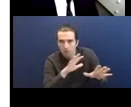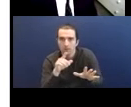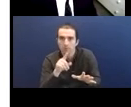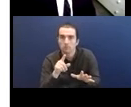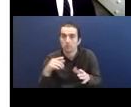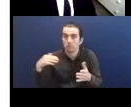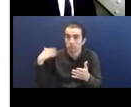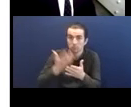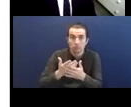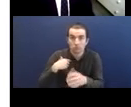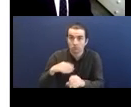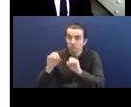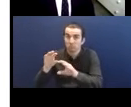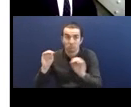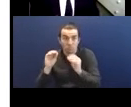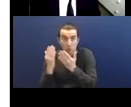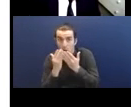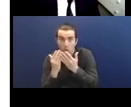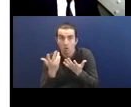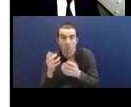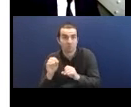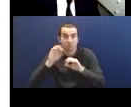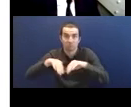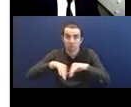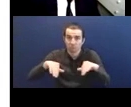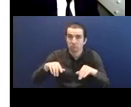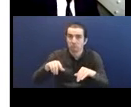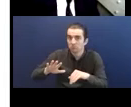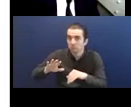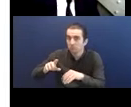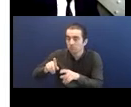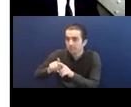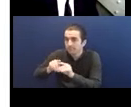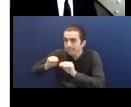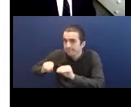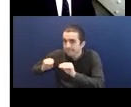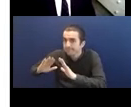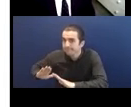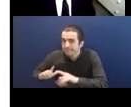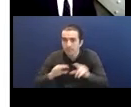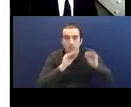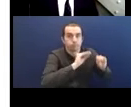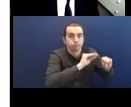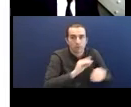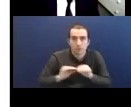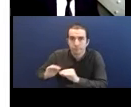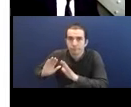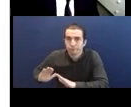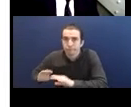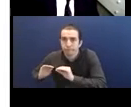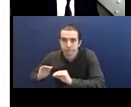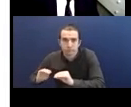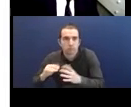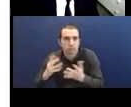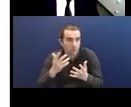toy boxes, and they didn't mix at all. Then some people went on and said, well, this isn't fair. They should at least have lunch with us and maybe do a bit of